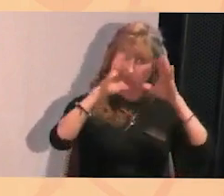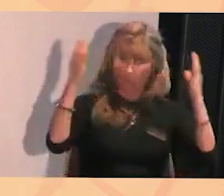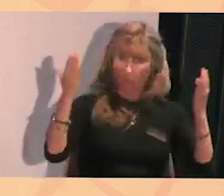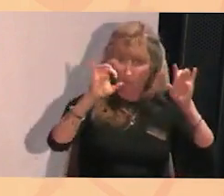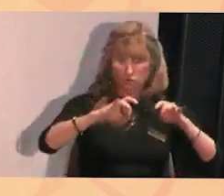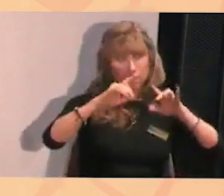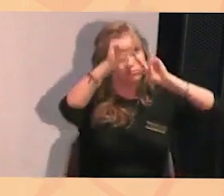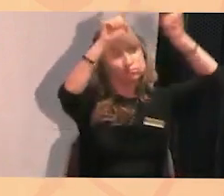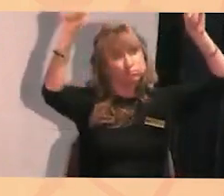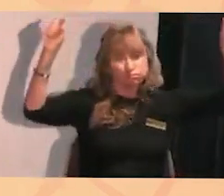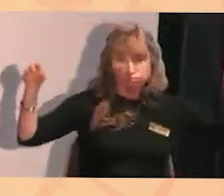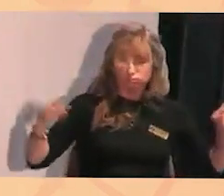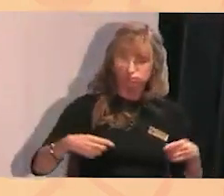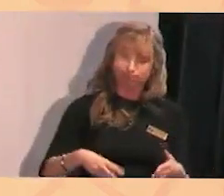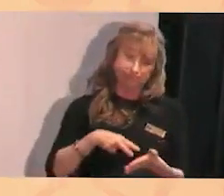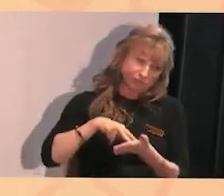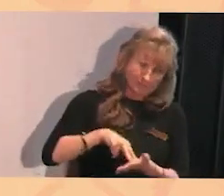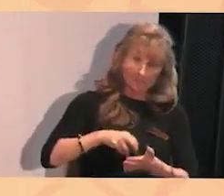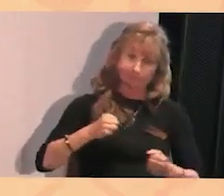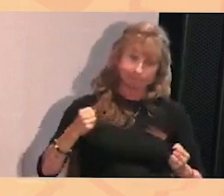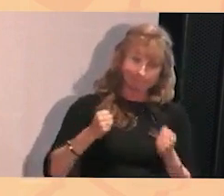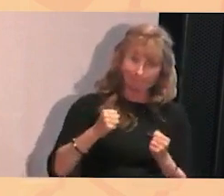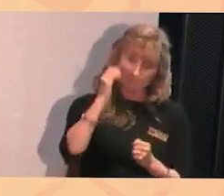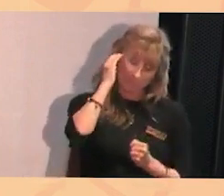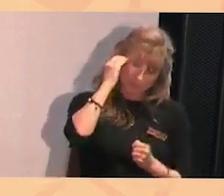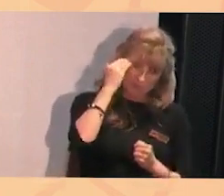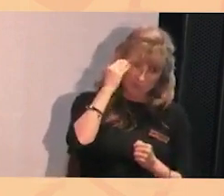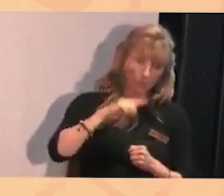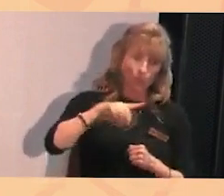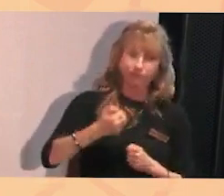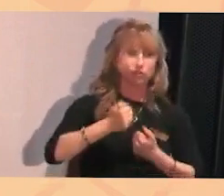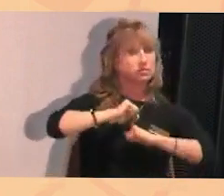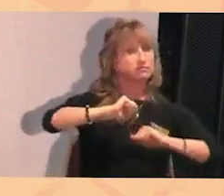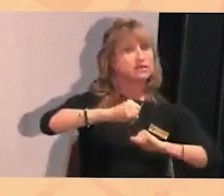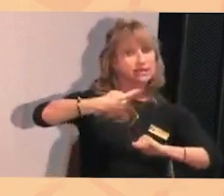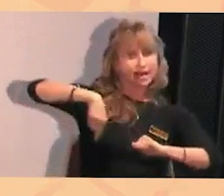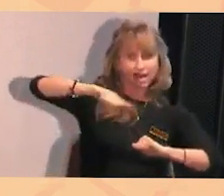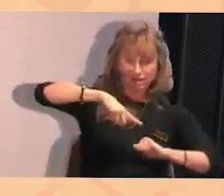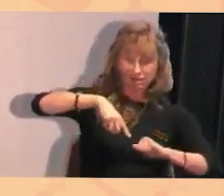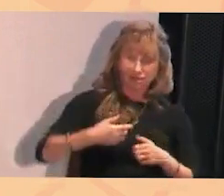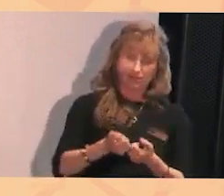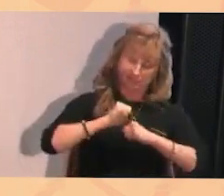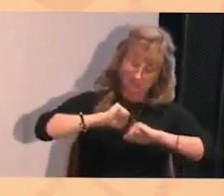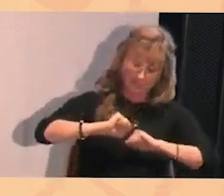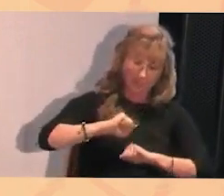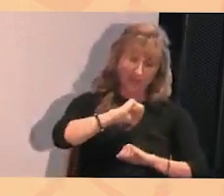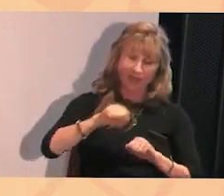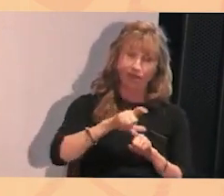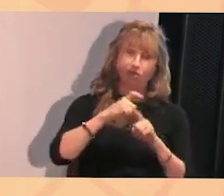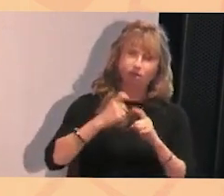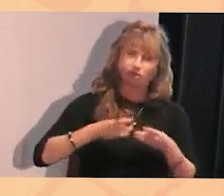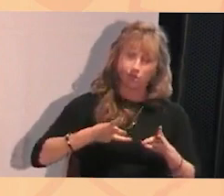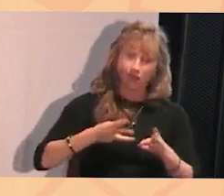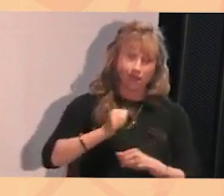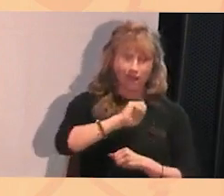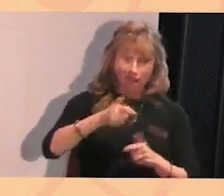amazing continent, stand firm that we defend who we are. We defend our cultural integrity. We defend our